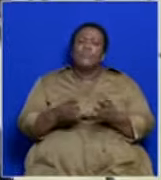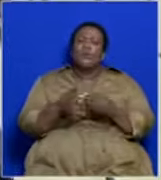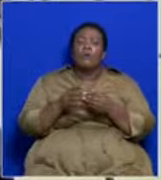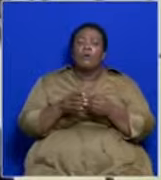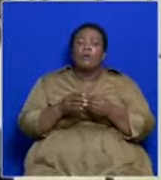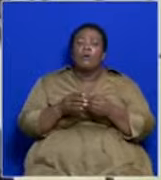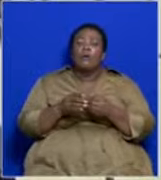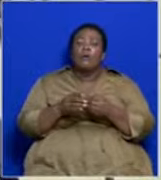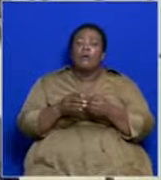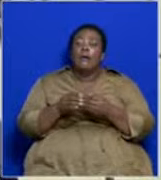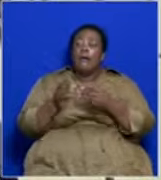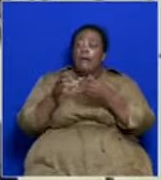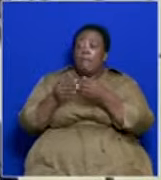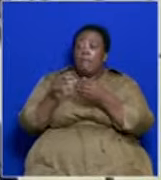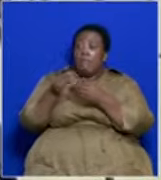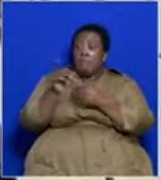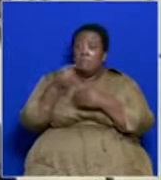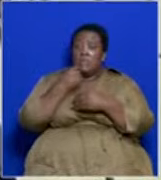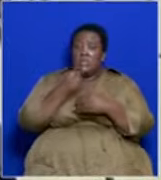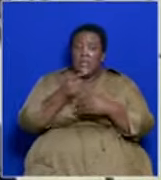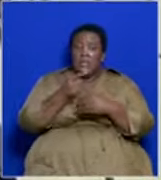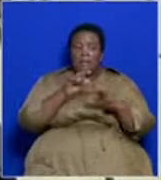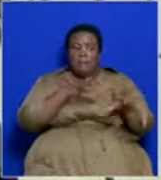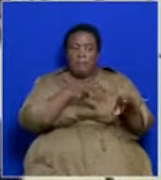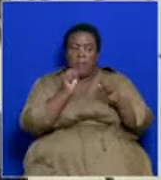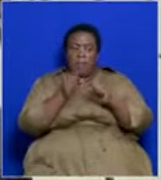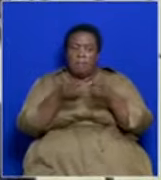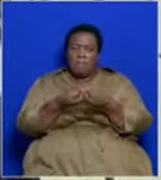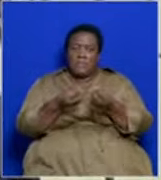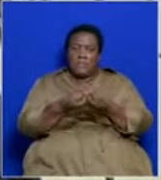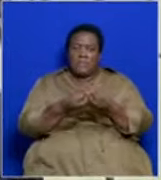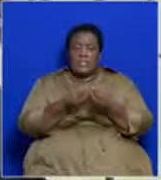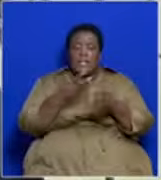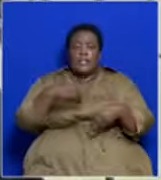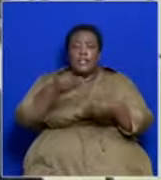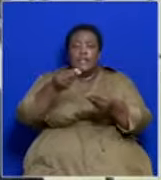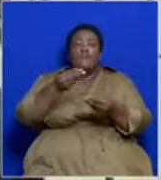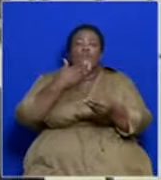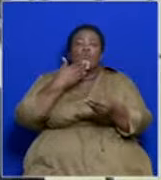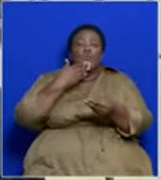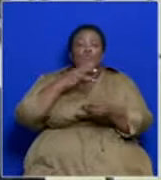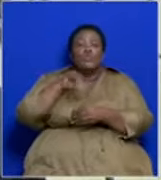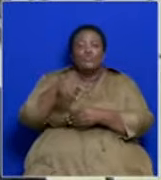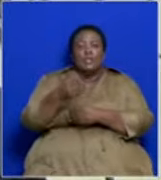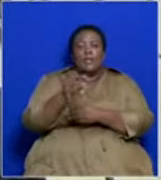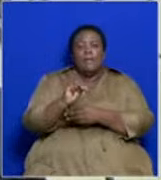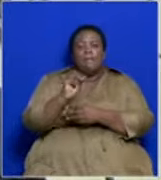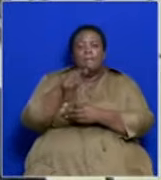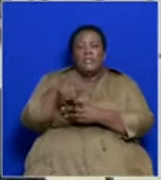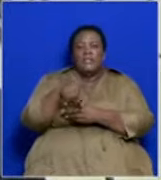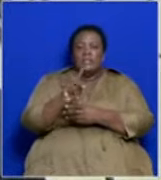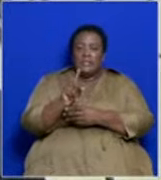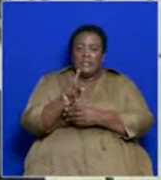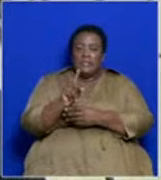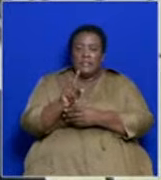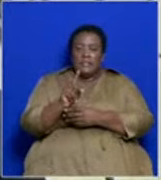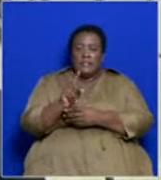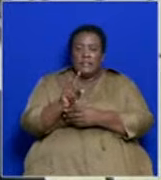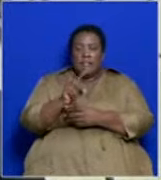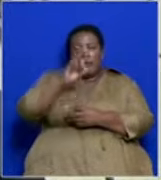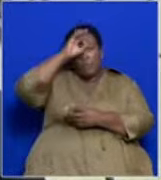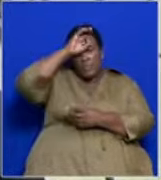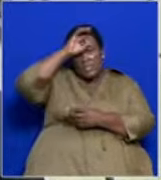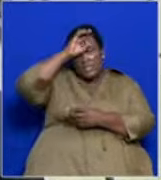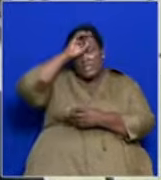and handed them to JMPD officers. Once again, there is no proof that they booked